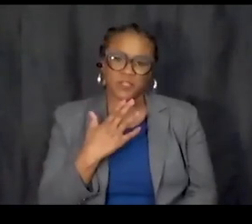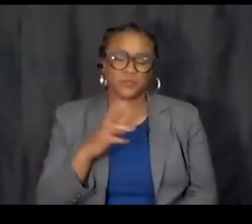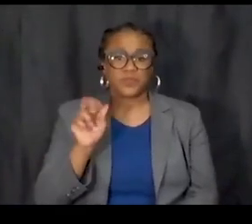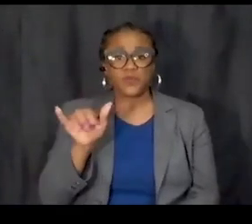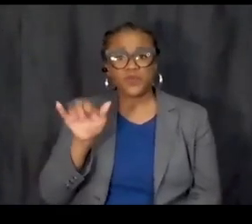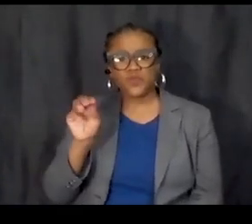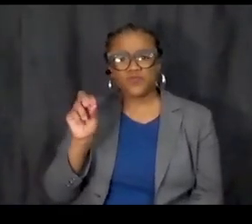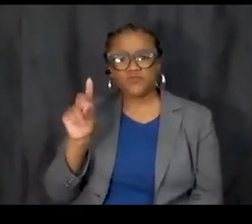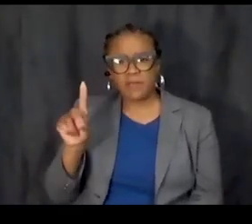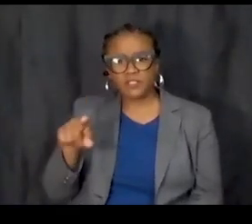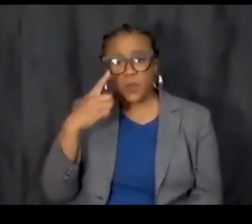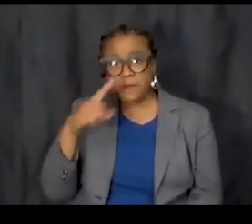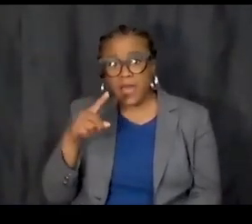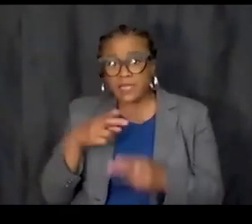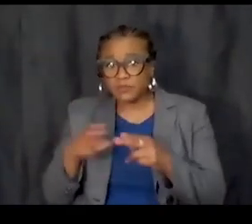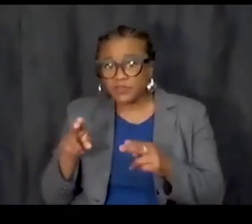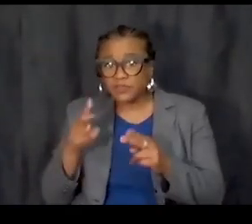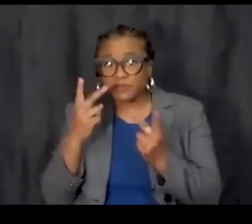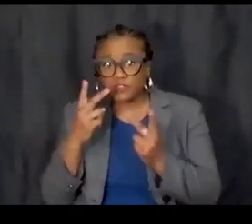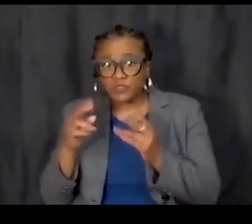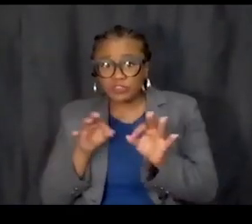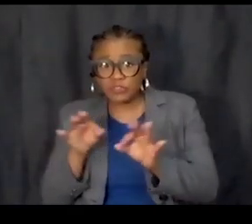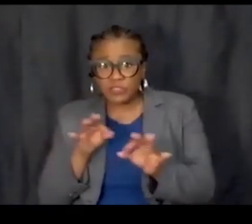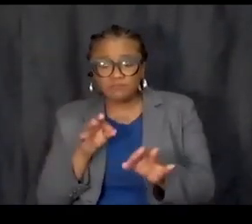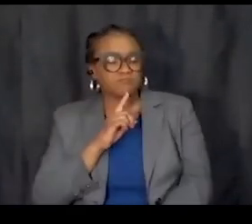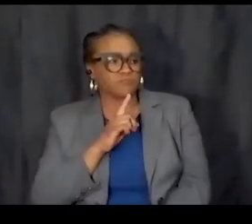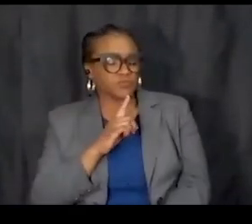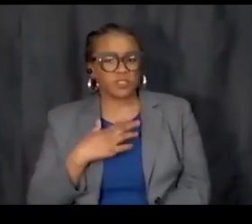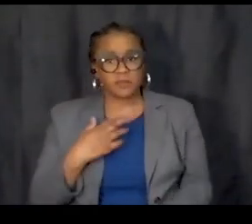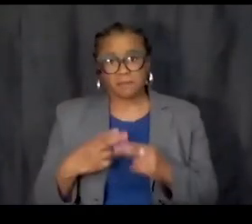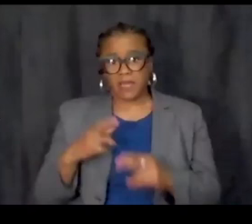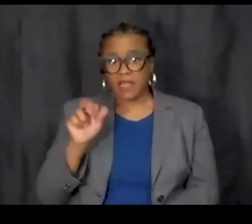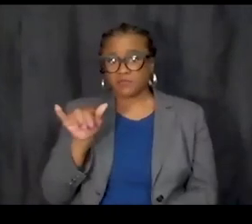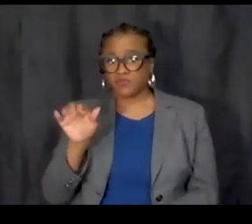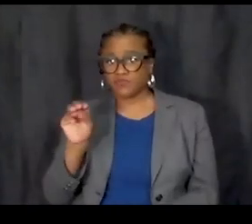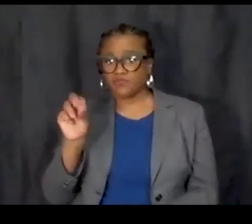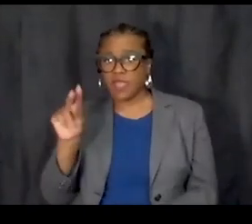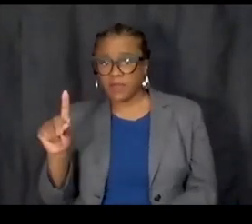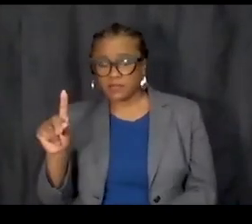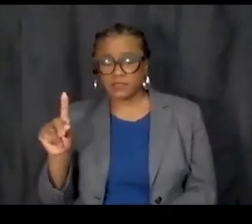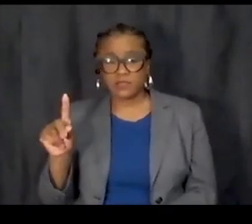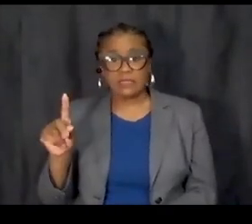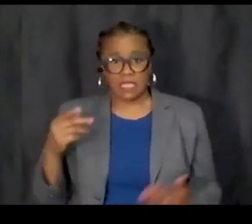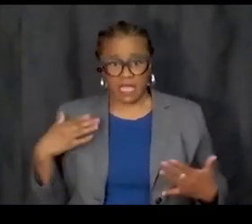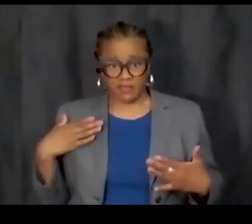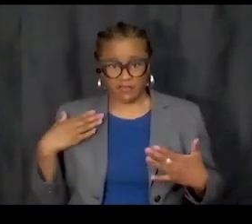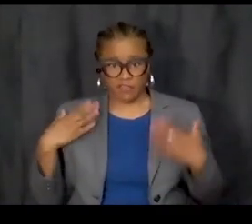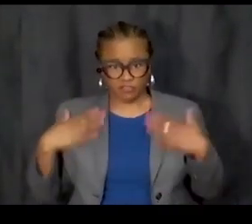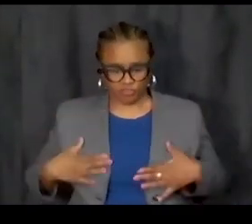Raymond, if you could do a brief visual description and intro. Sure, my name is Raymond. I'm wearing a yellow